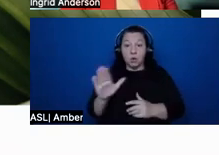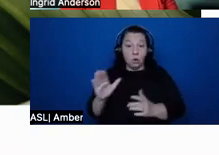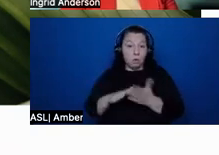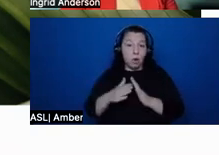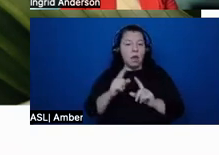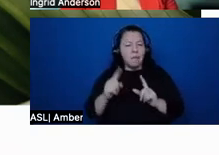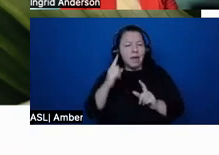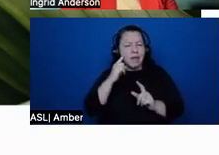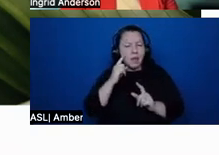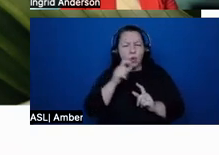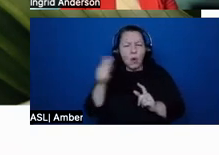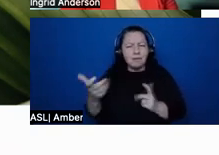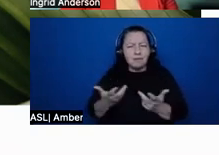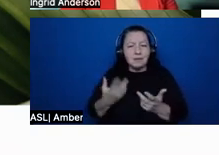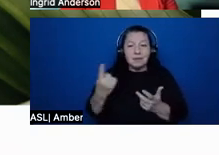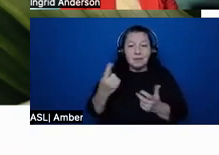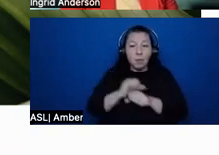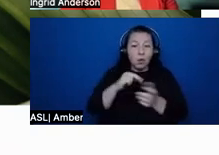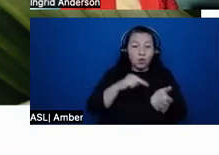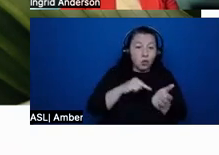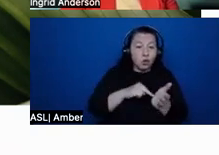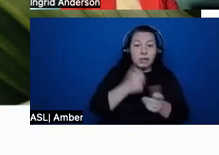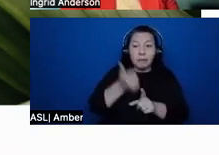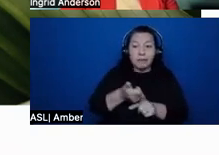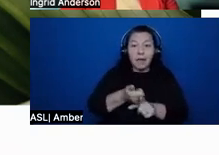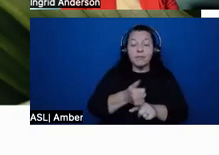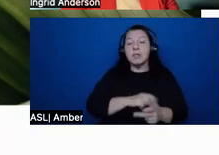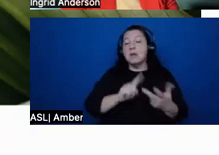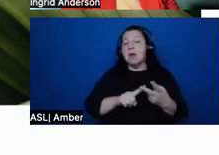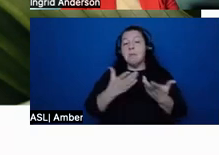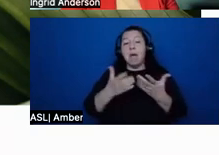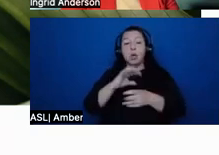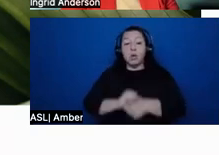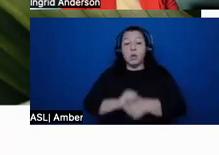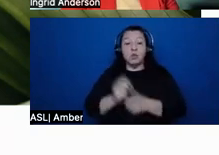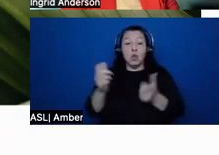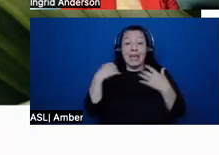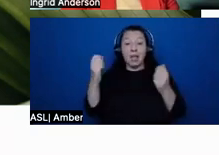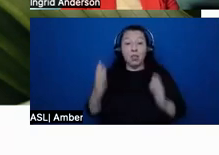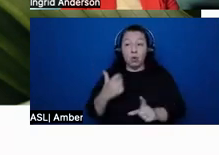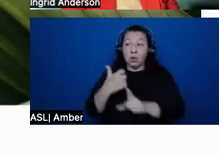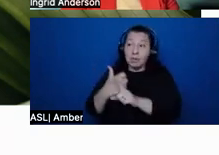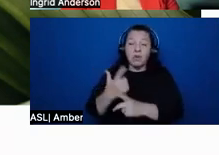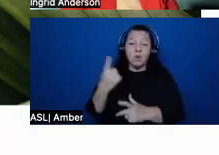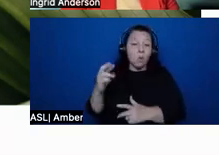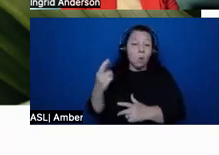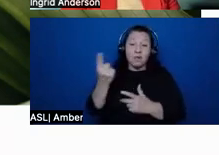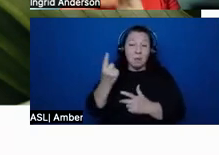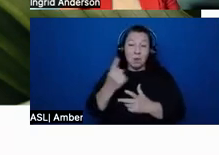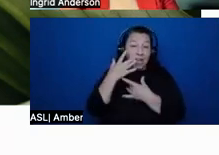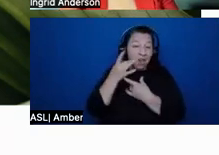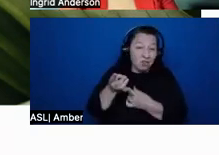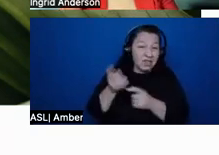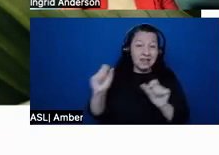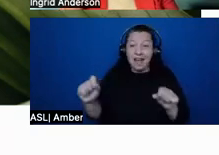in nursing? Is it somebody who's is a traditional healer? Is it just somebody who has an interest and is able to really